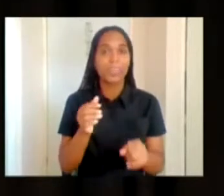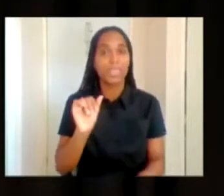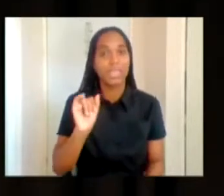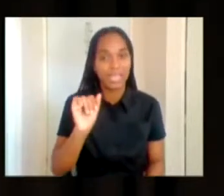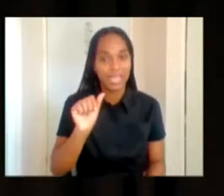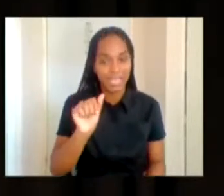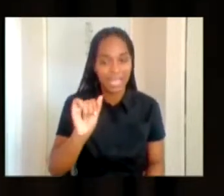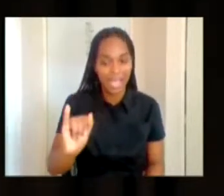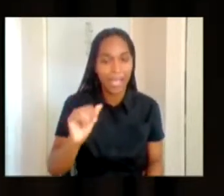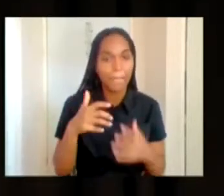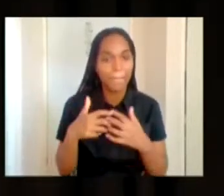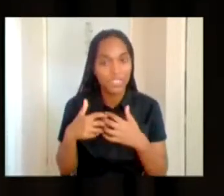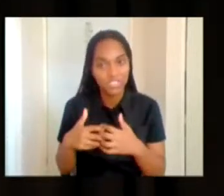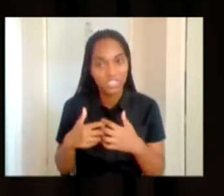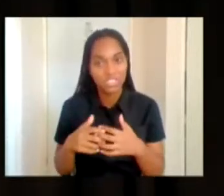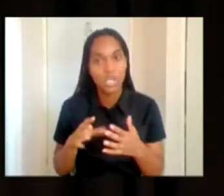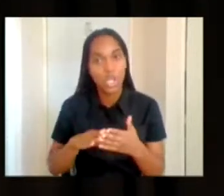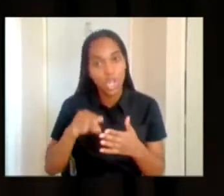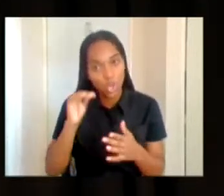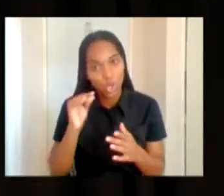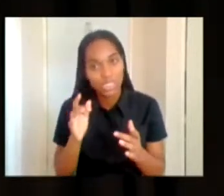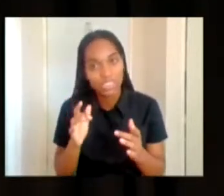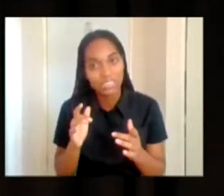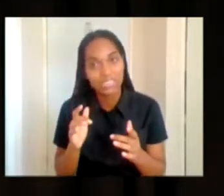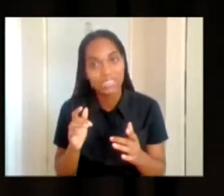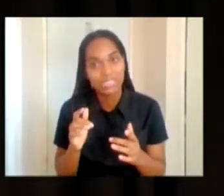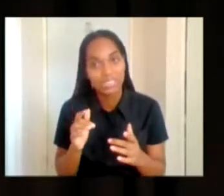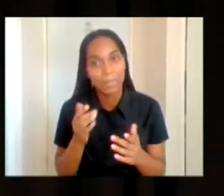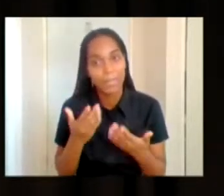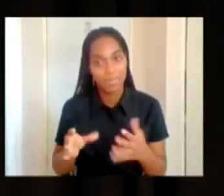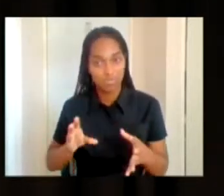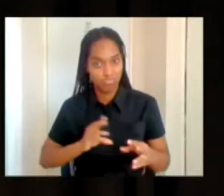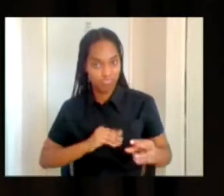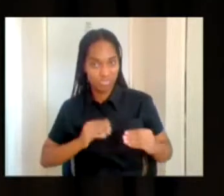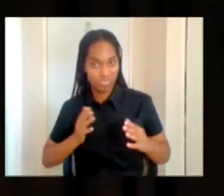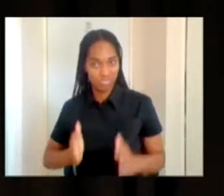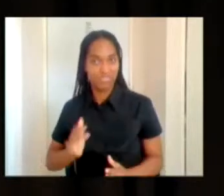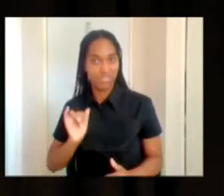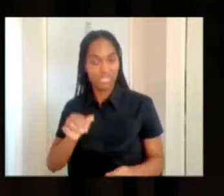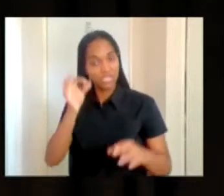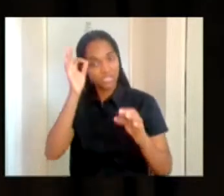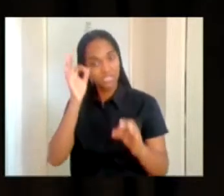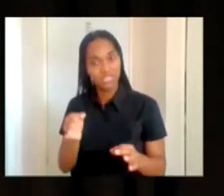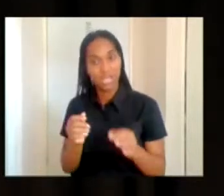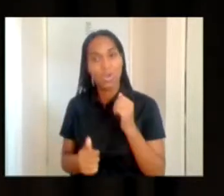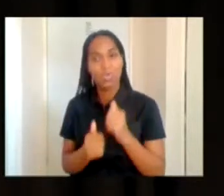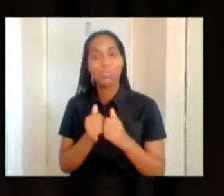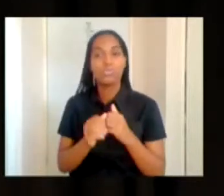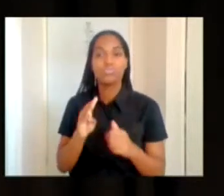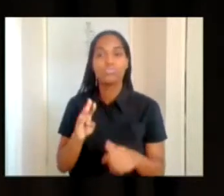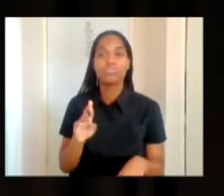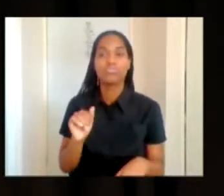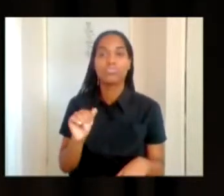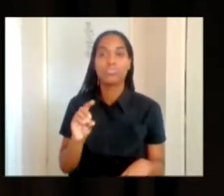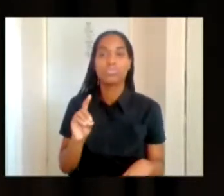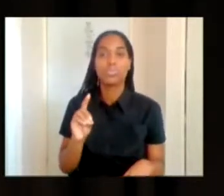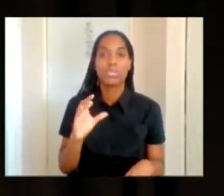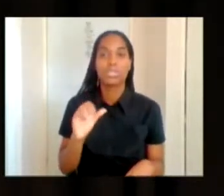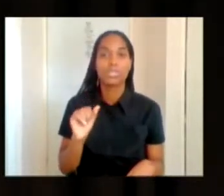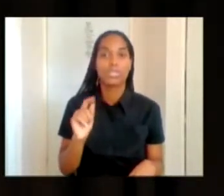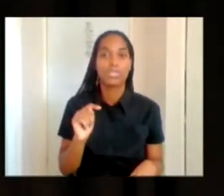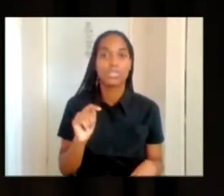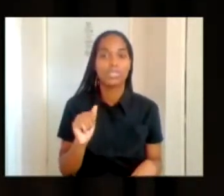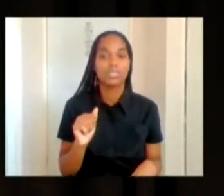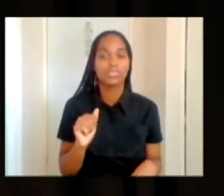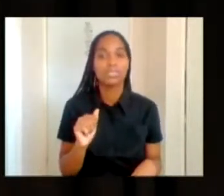type techniques here where the receiver can then decide which broadcast path is better, whether it's the